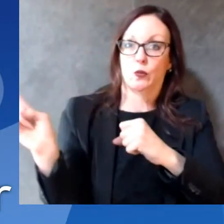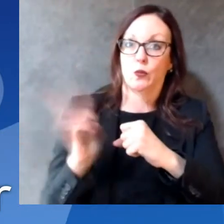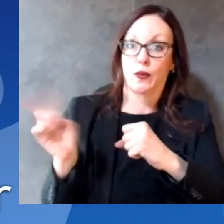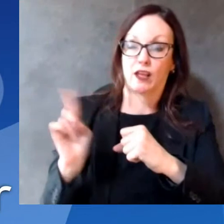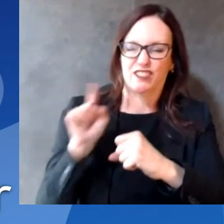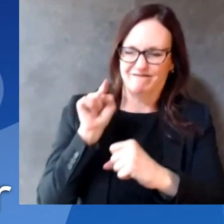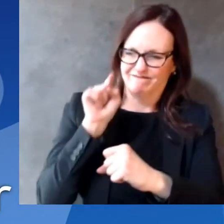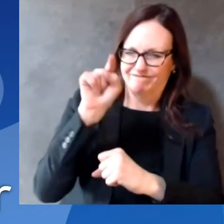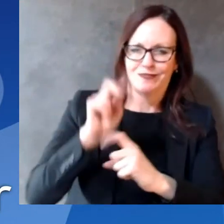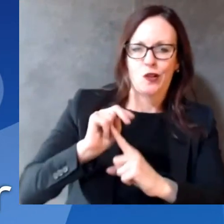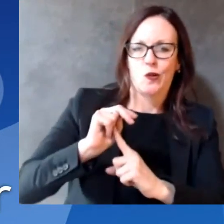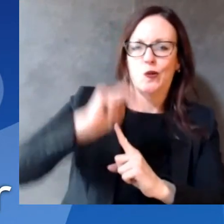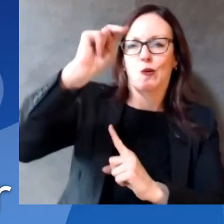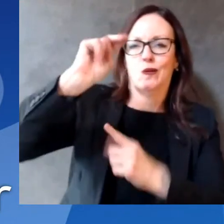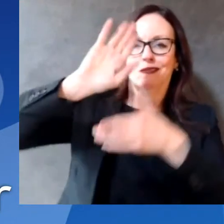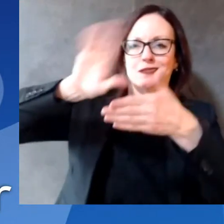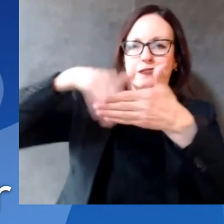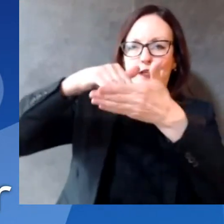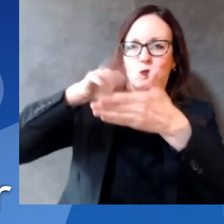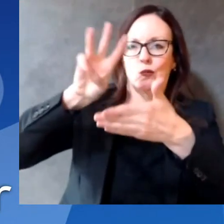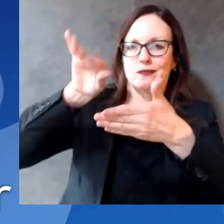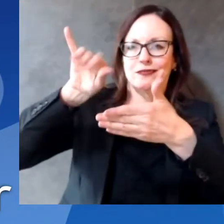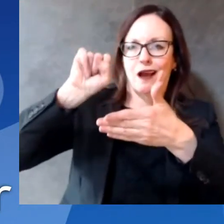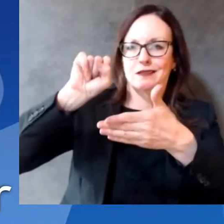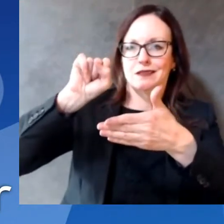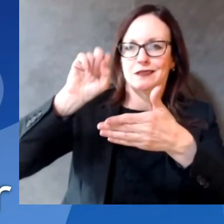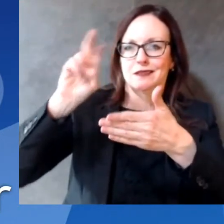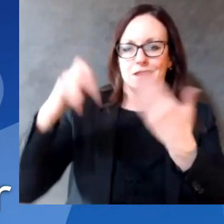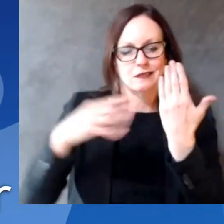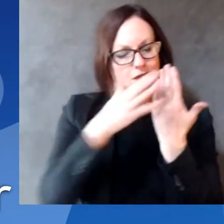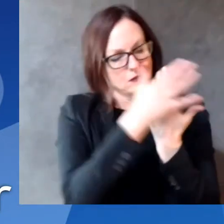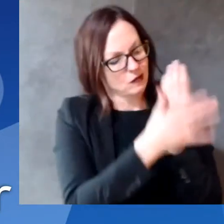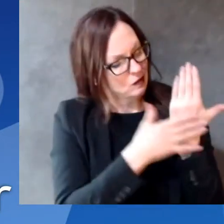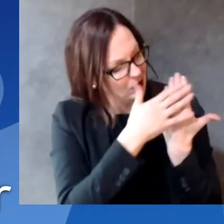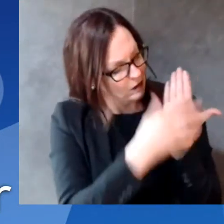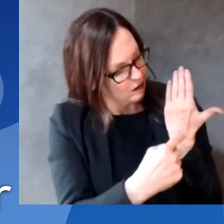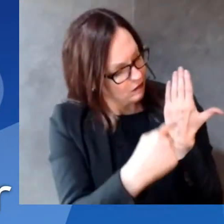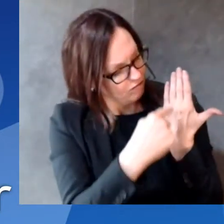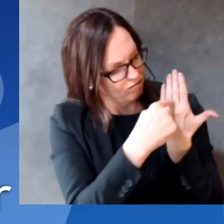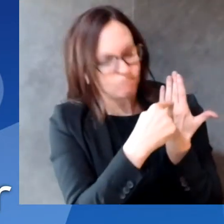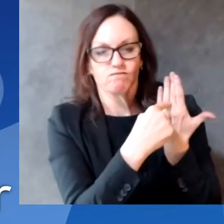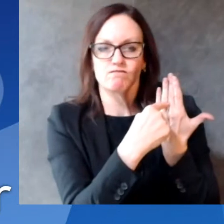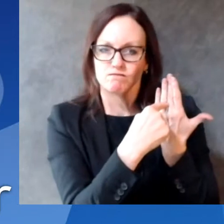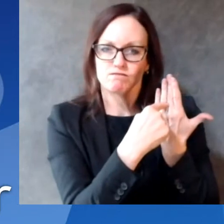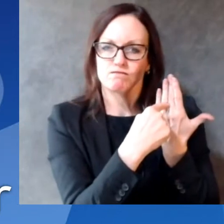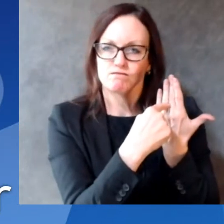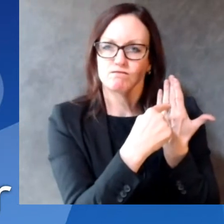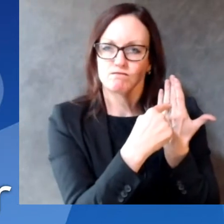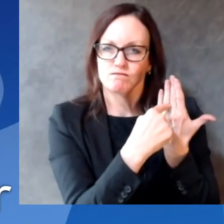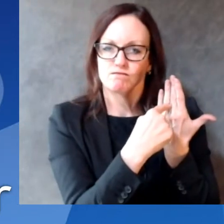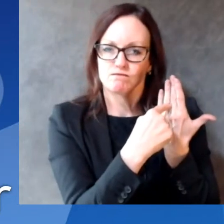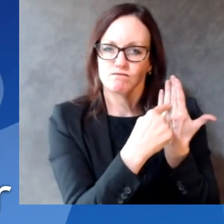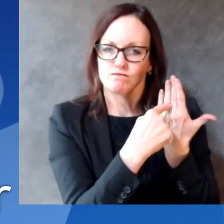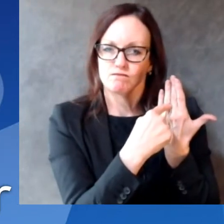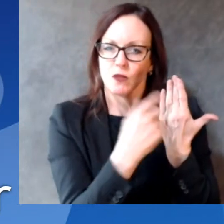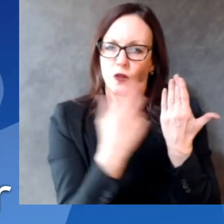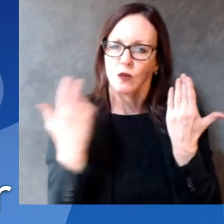that the hospital and ICU beds, that's total available beds, not just COVID available beds. Thank you.